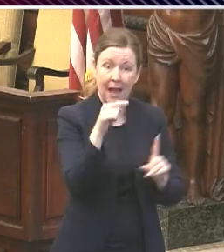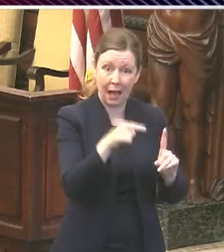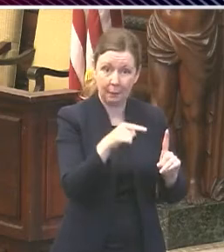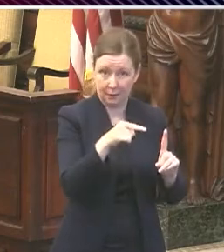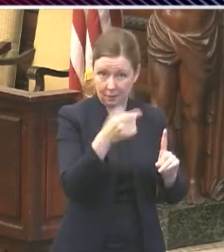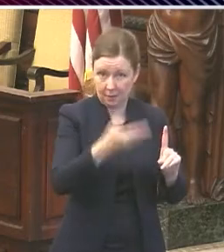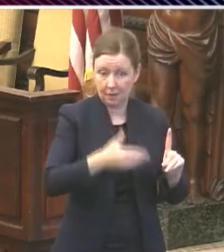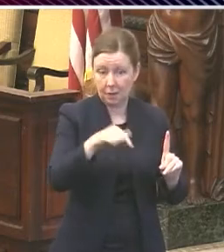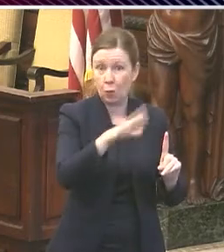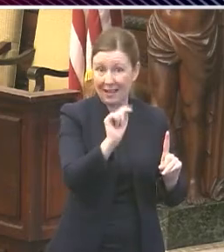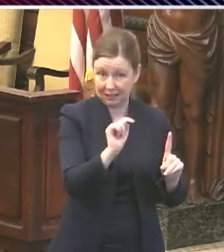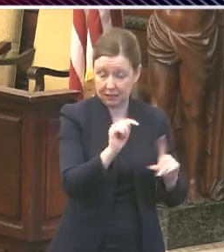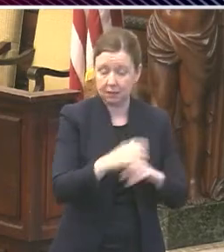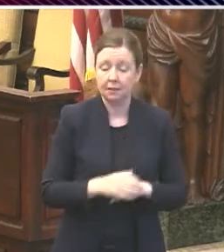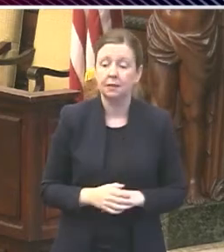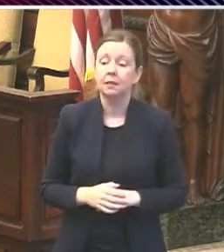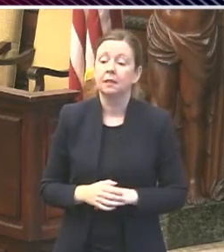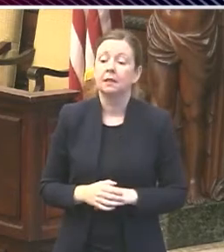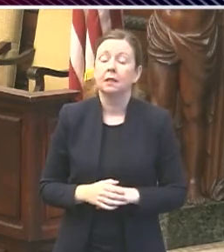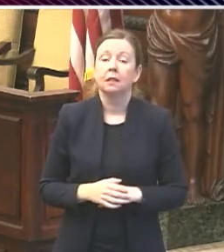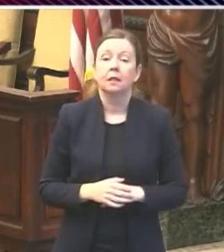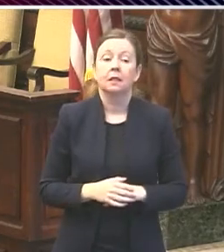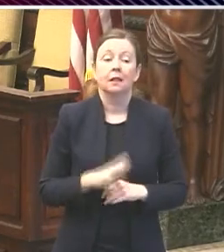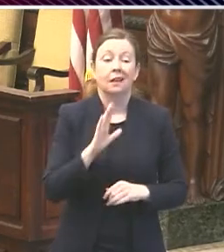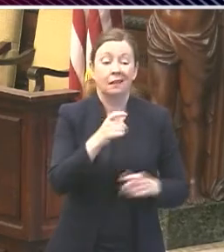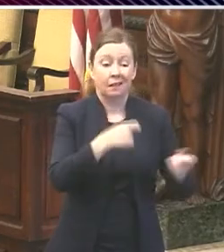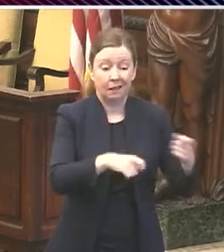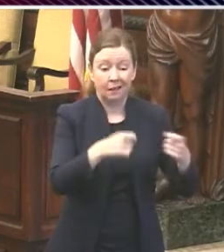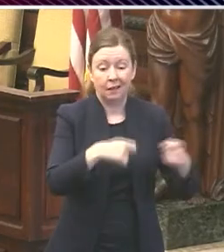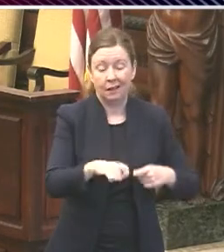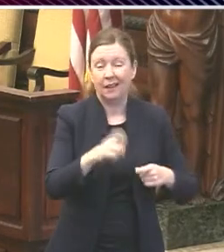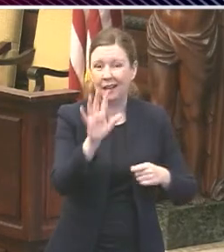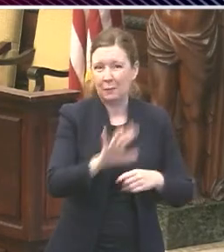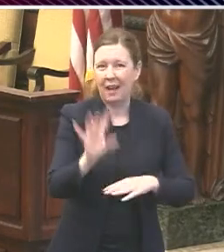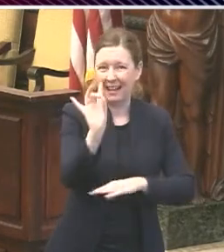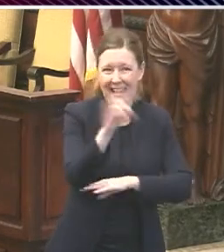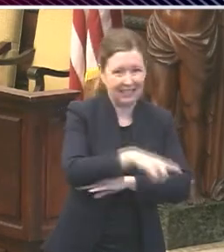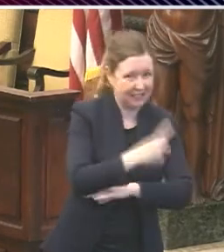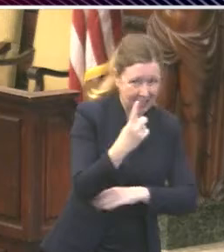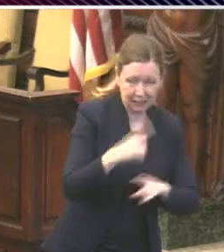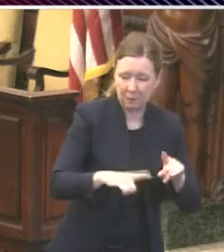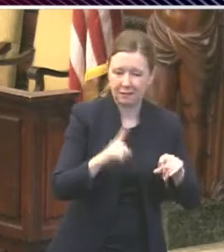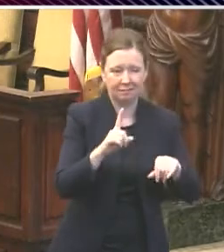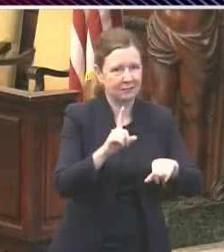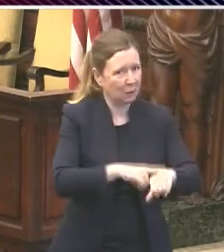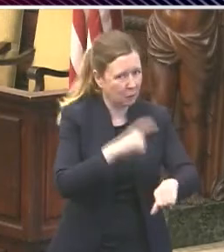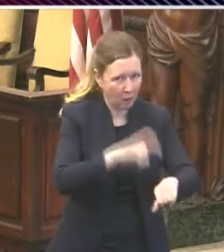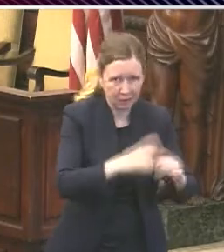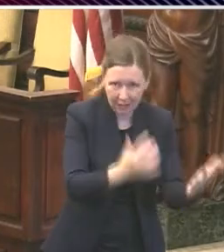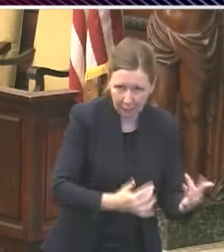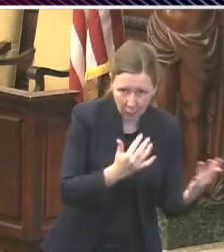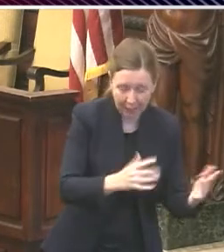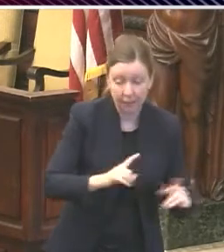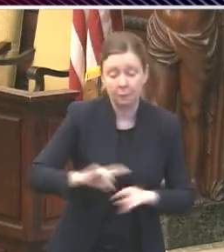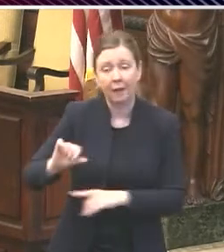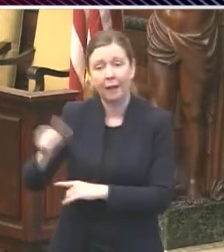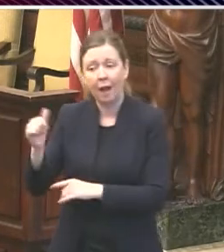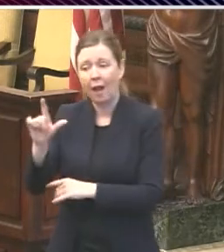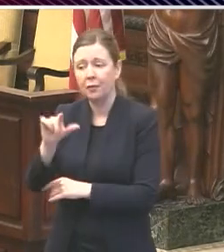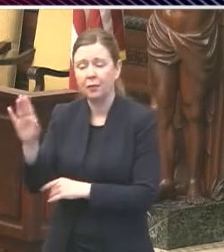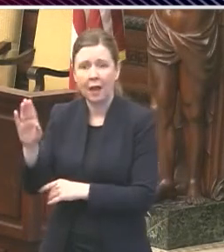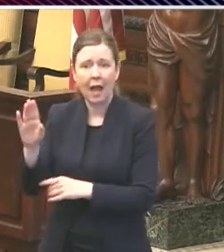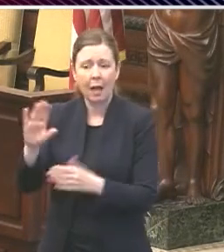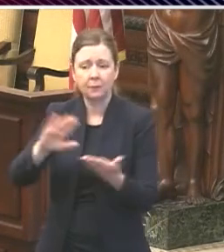laboratory known as Quest. The turnaround time is on average about 8 days, which is far too long. But the other major laboratory that's doing